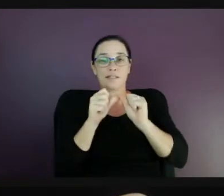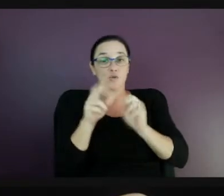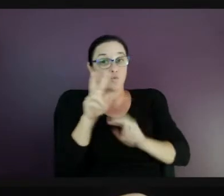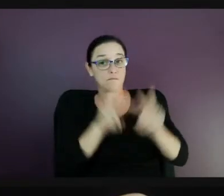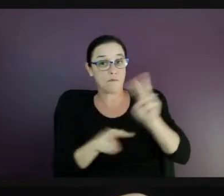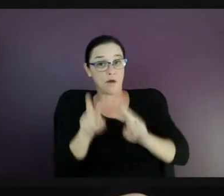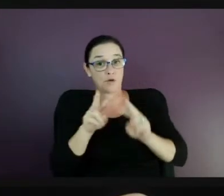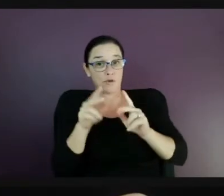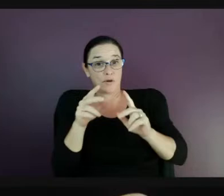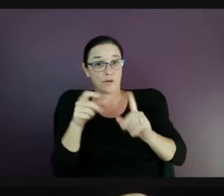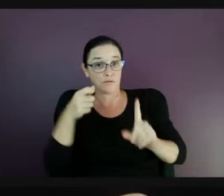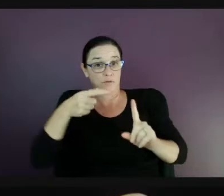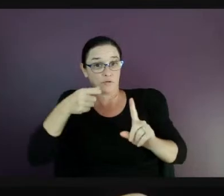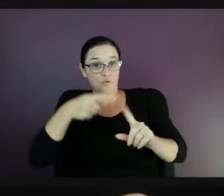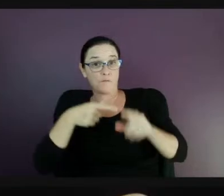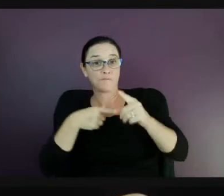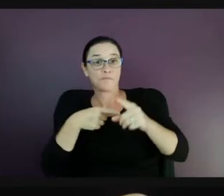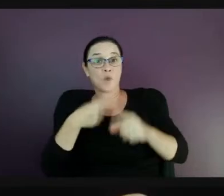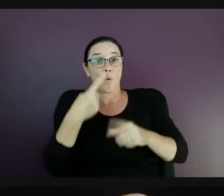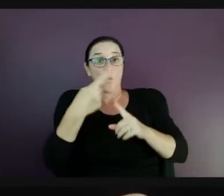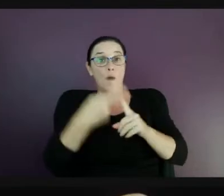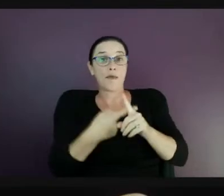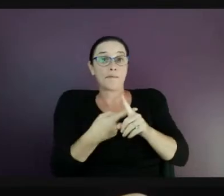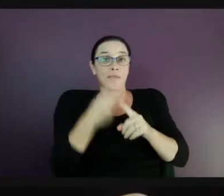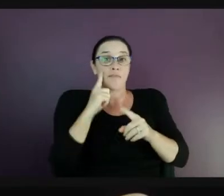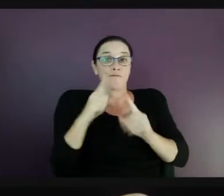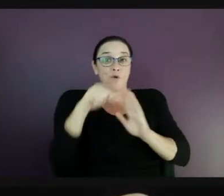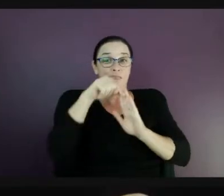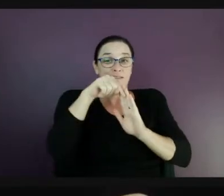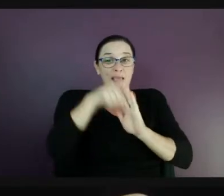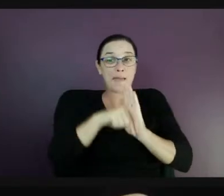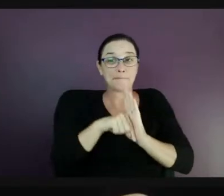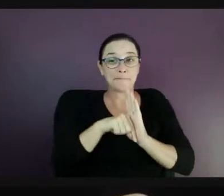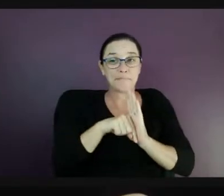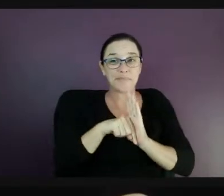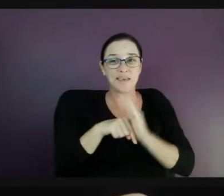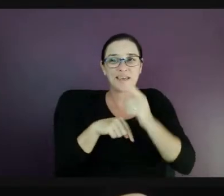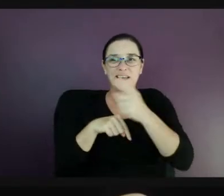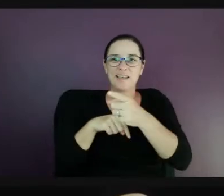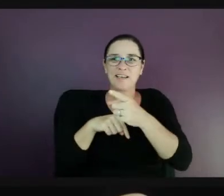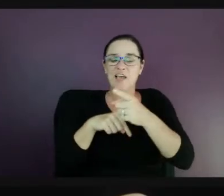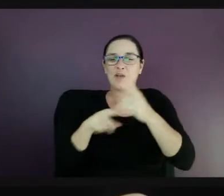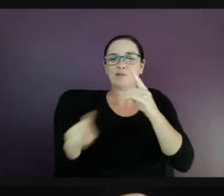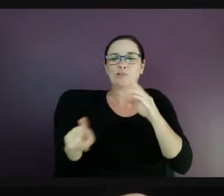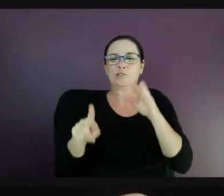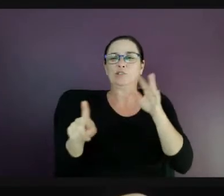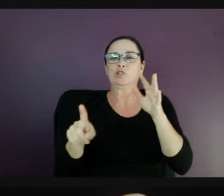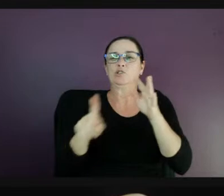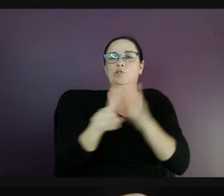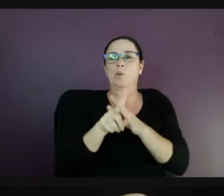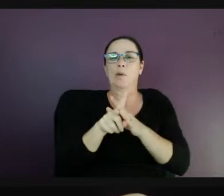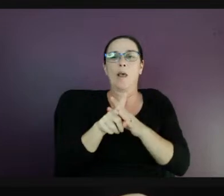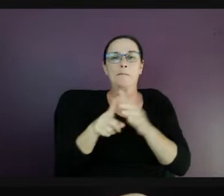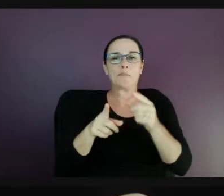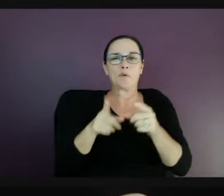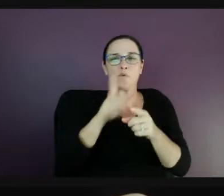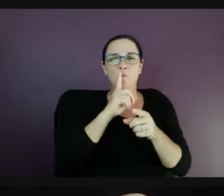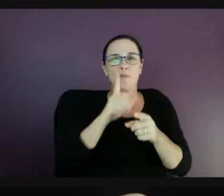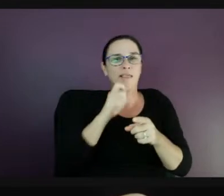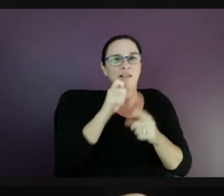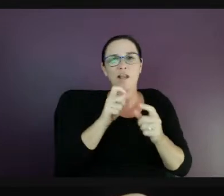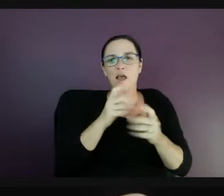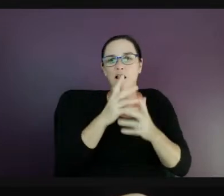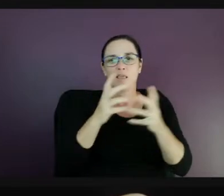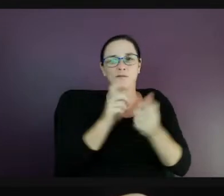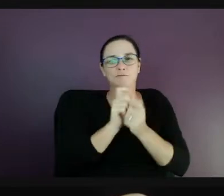1 month of lava depth. The important thing here is our data is back online at this very right end, and it's showing a similar trend of really not a whole lot of